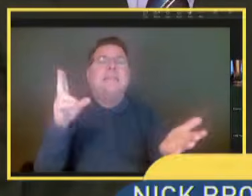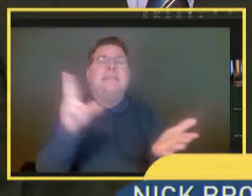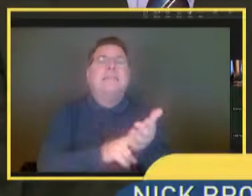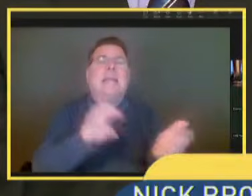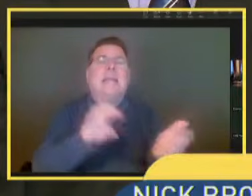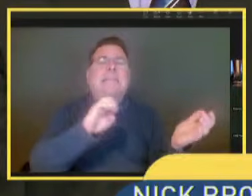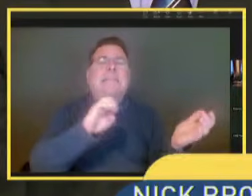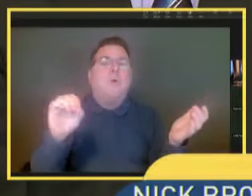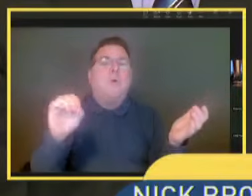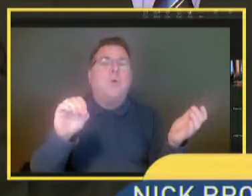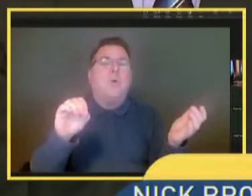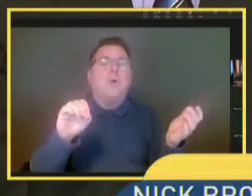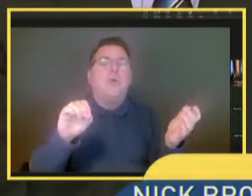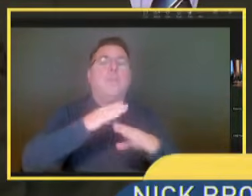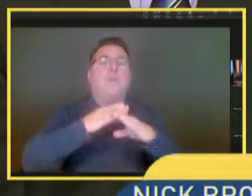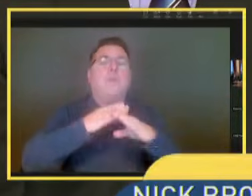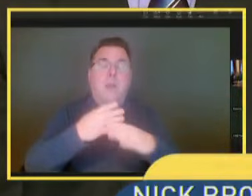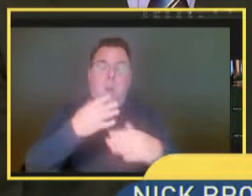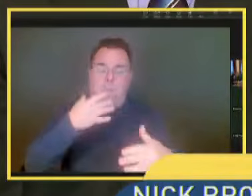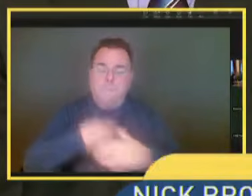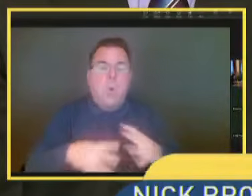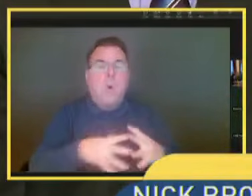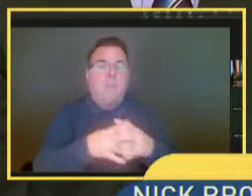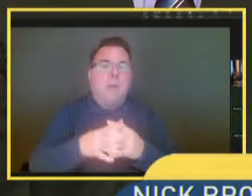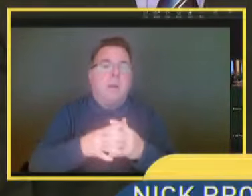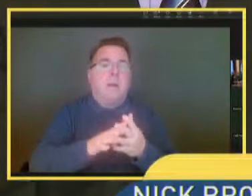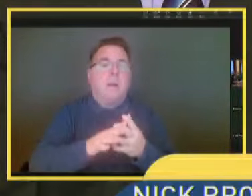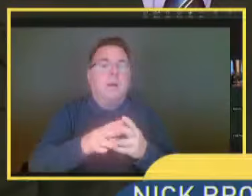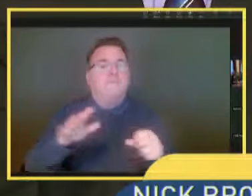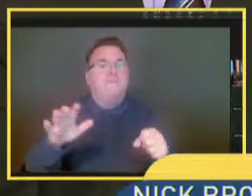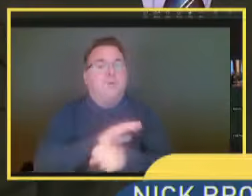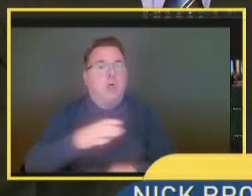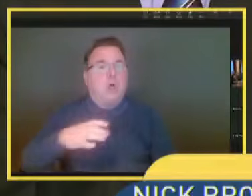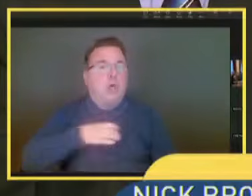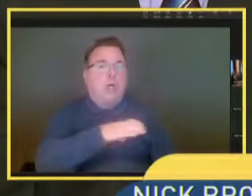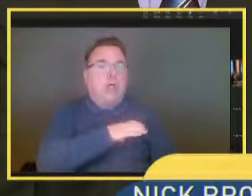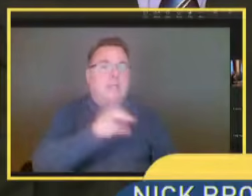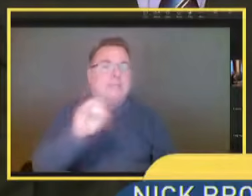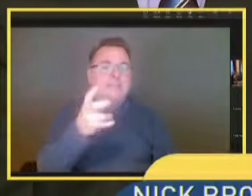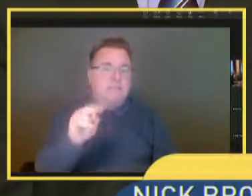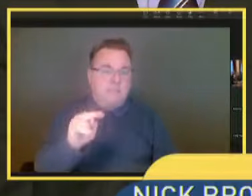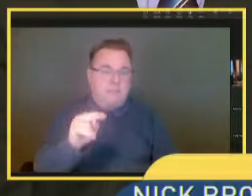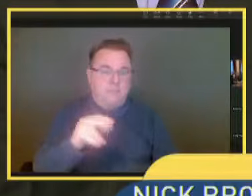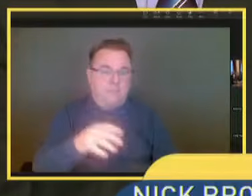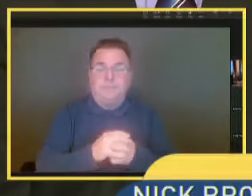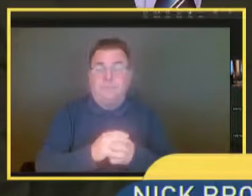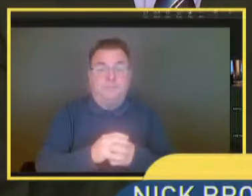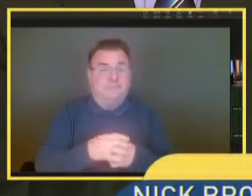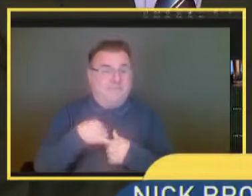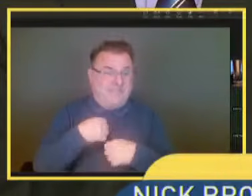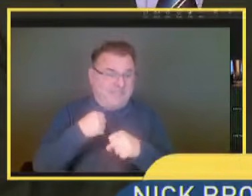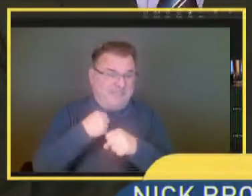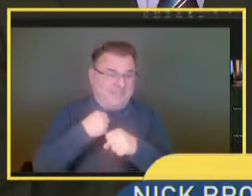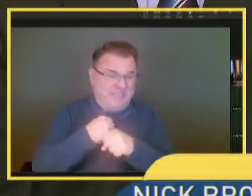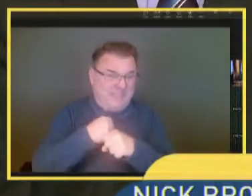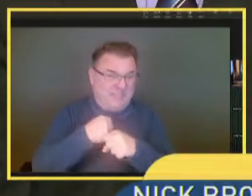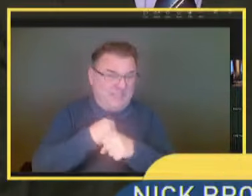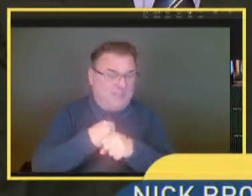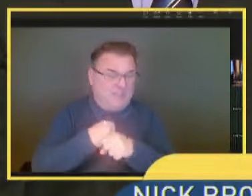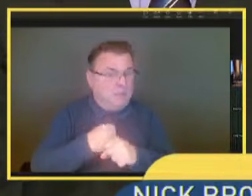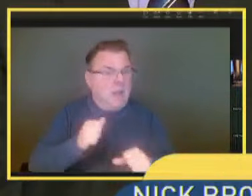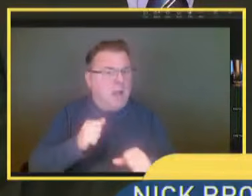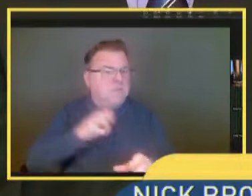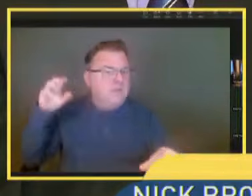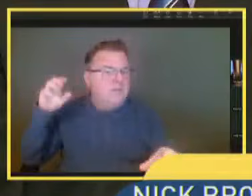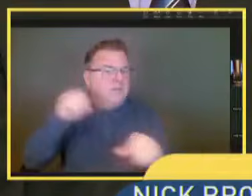end birthright citizenship. What has been so important over the last year is to try to push back against that. That is why we've been involved in